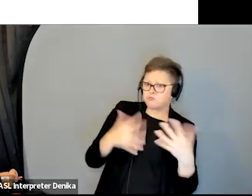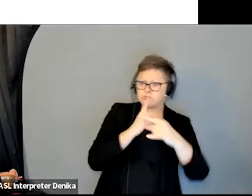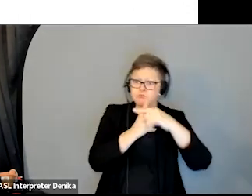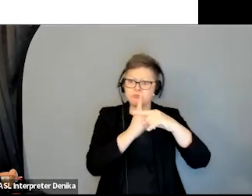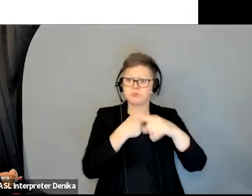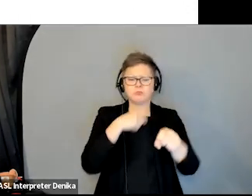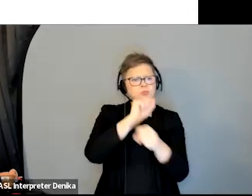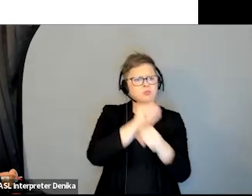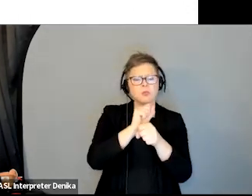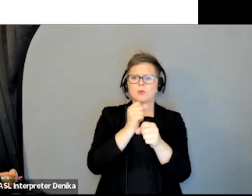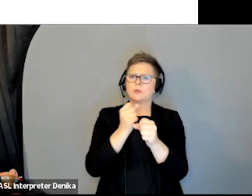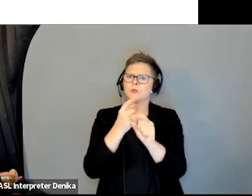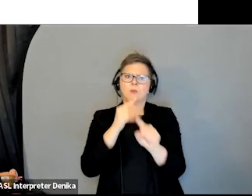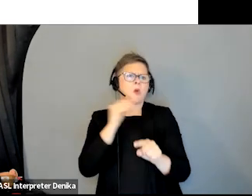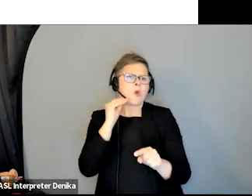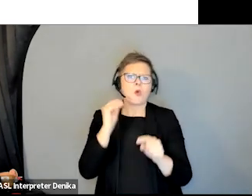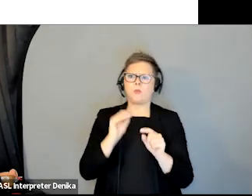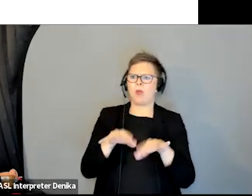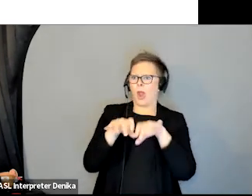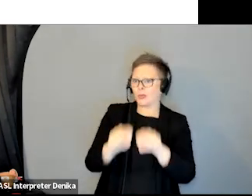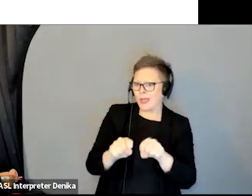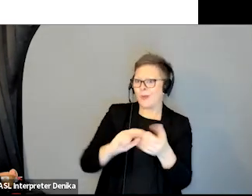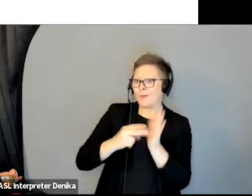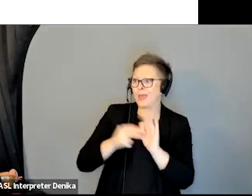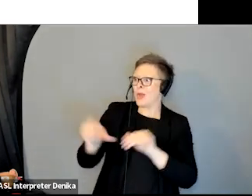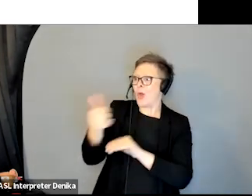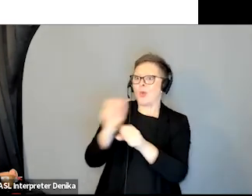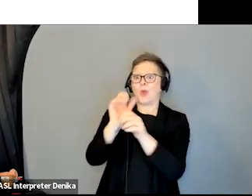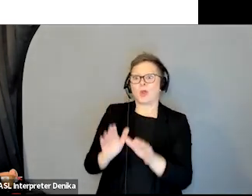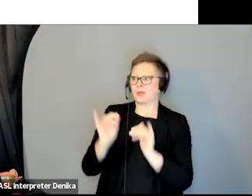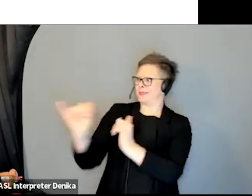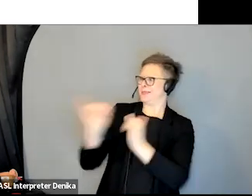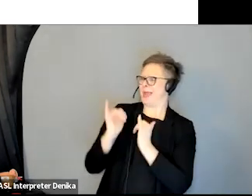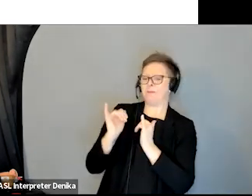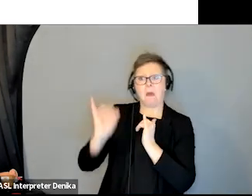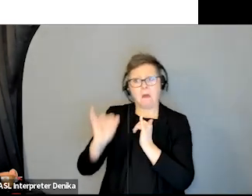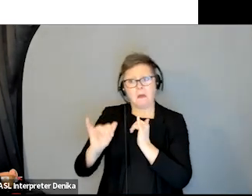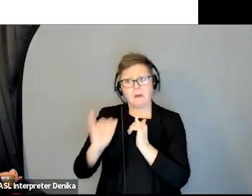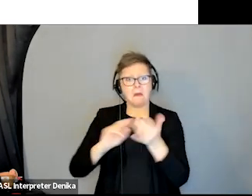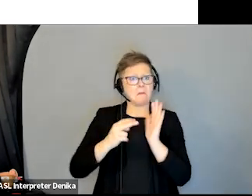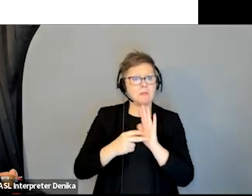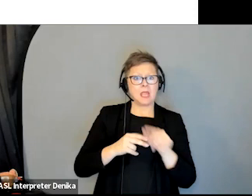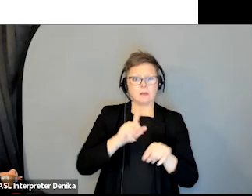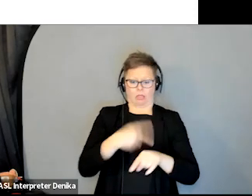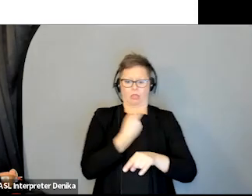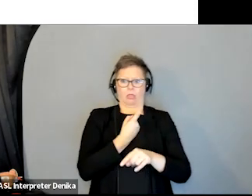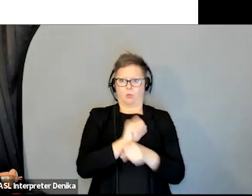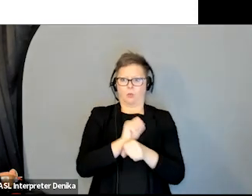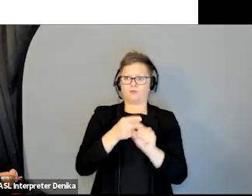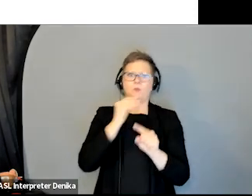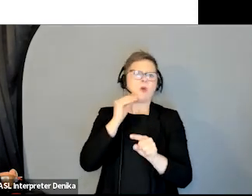from home during lockdown because their colleagues were also working remotely. As a result, they were no longer singled out and stigmatized for